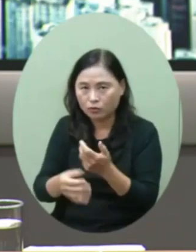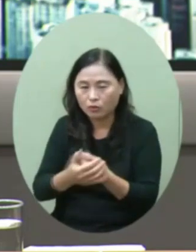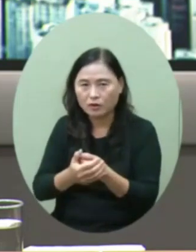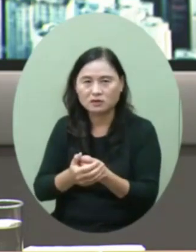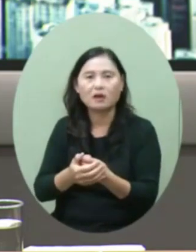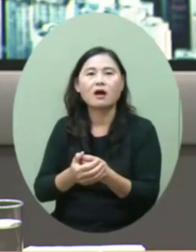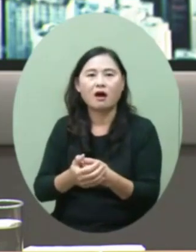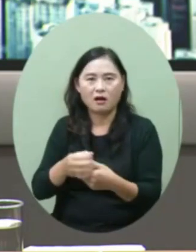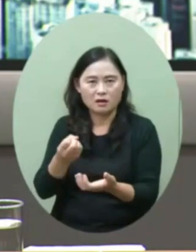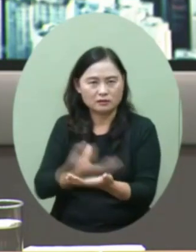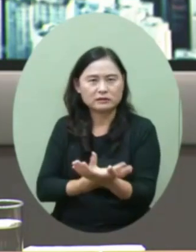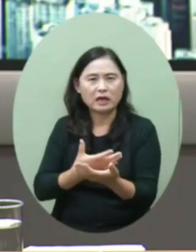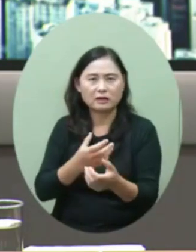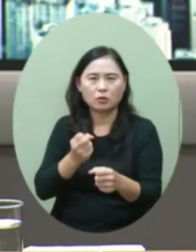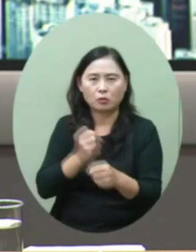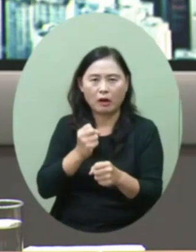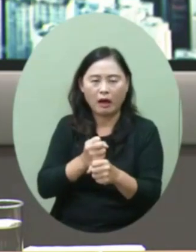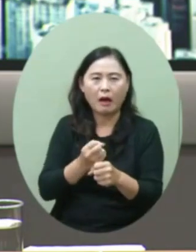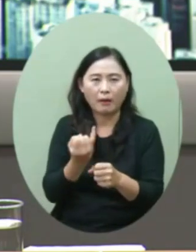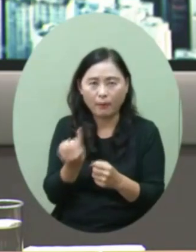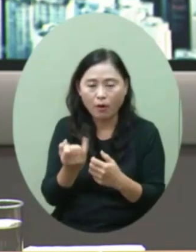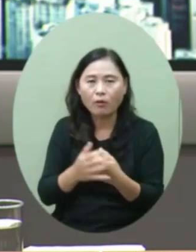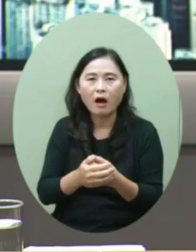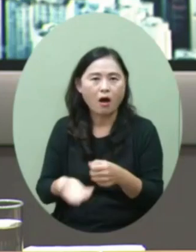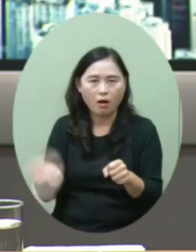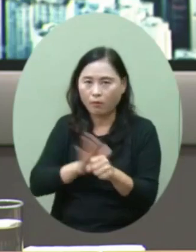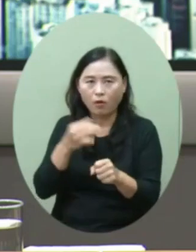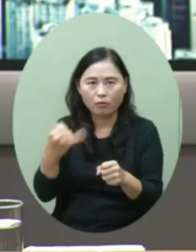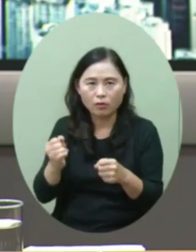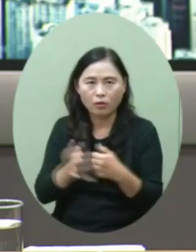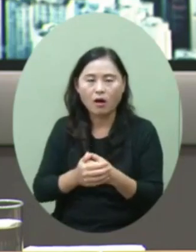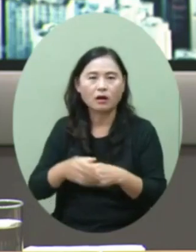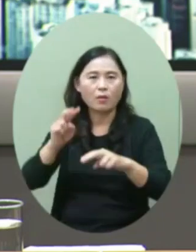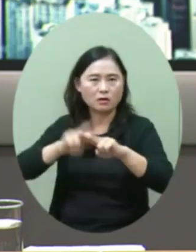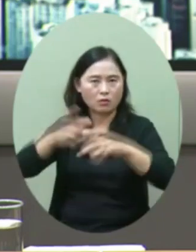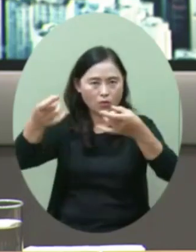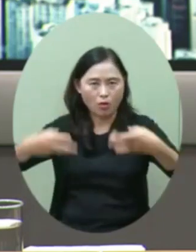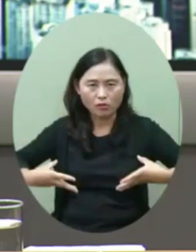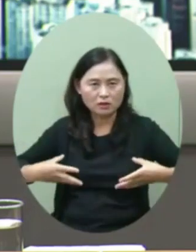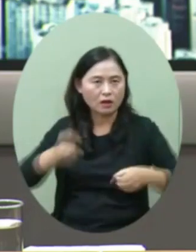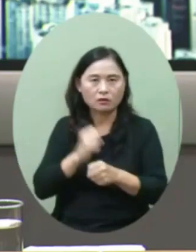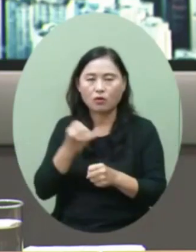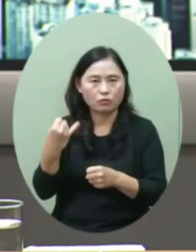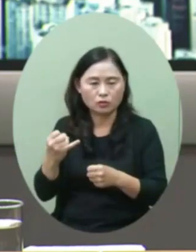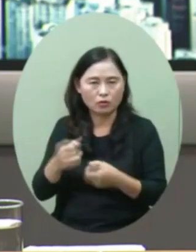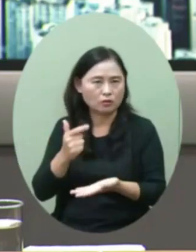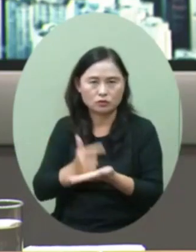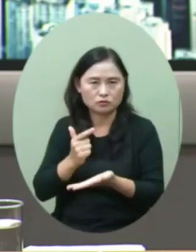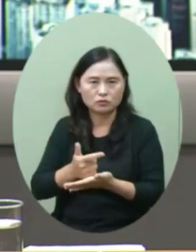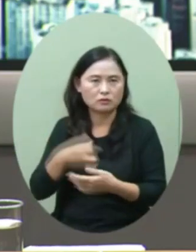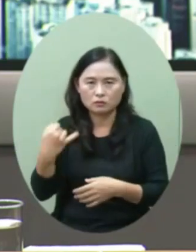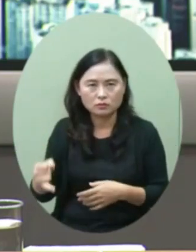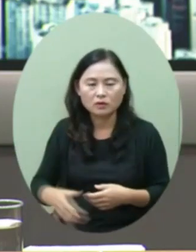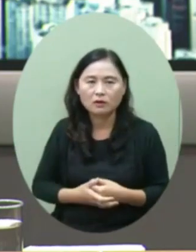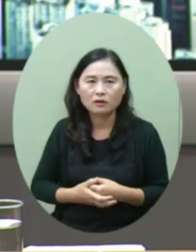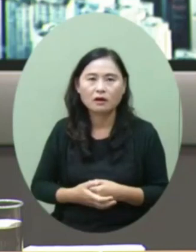loophole in our legal system for national security and we do not plug that loophole, then we'll not be able to achieve one